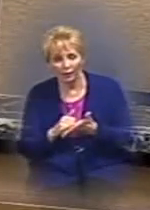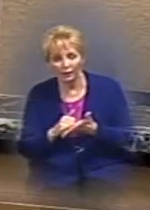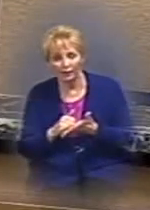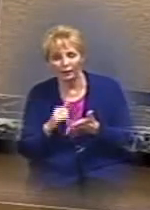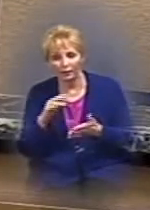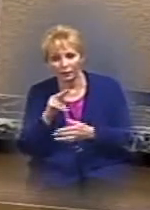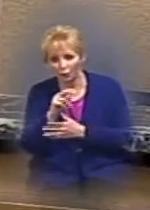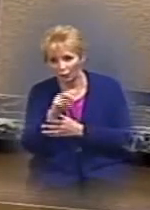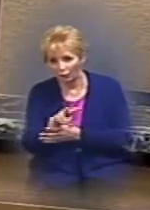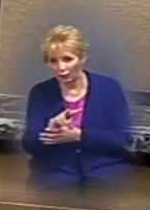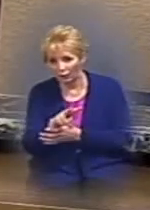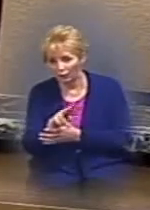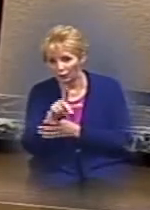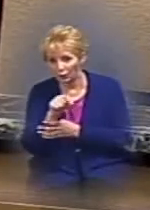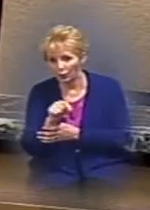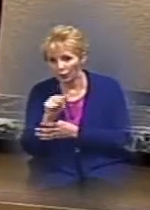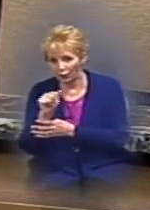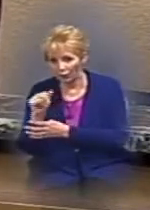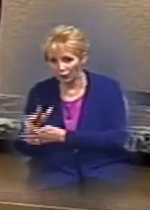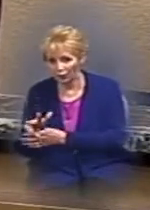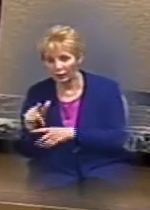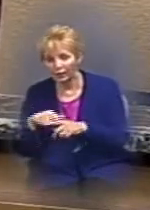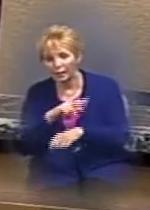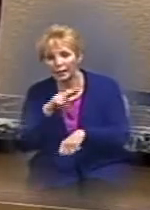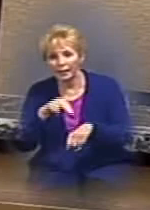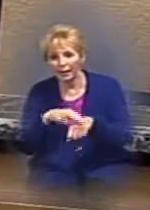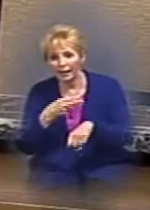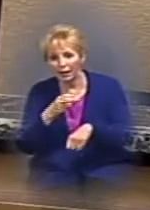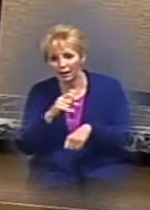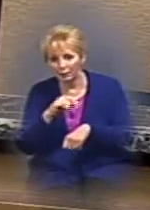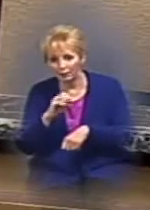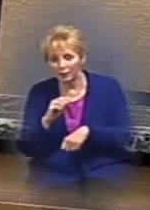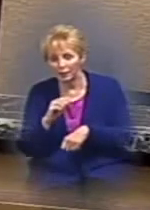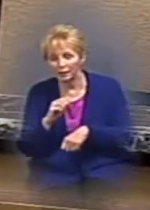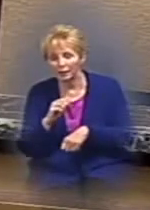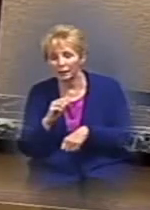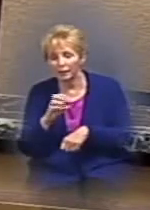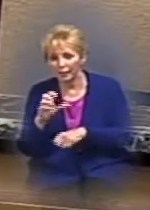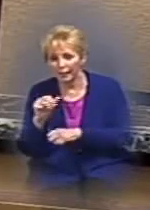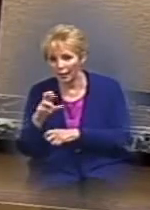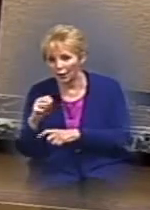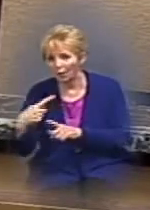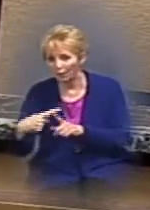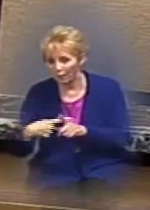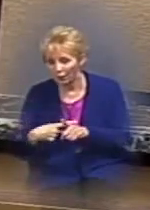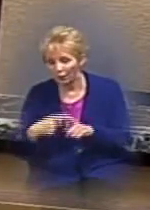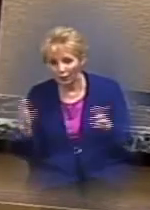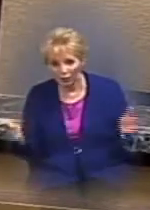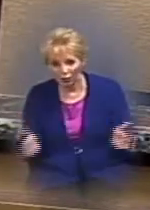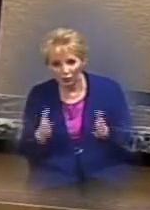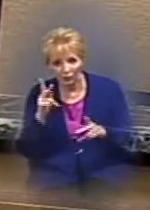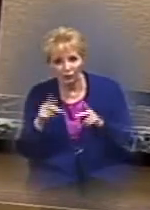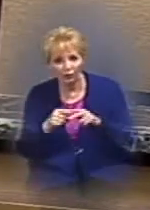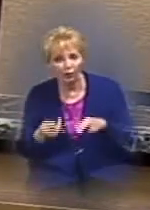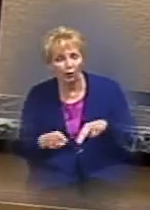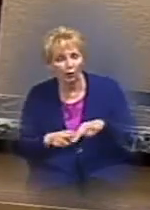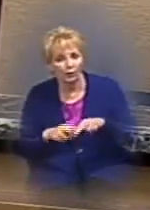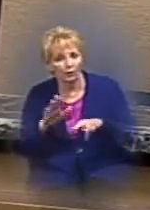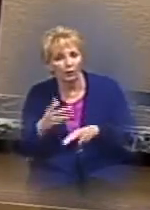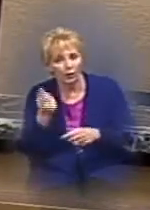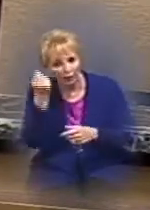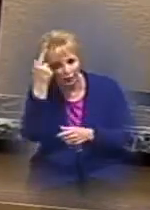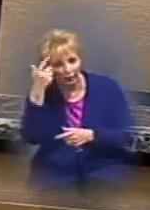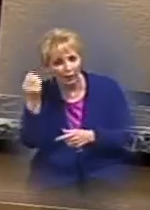proclaim November 2013 as National Hospice Palliative Care Month and encourage citizens to increase their understanding